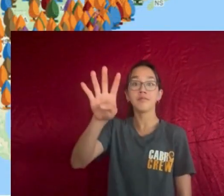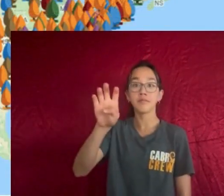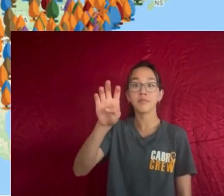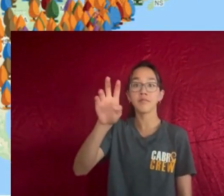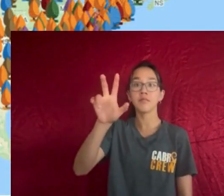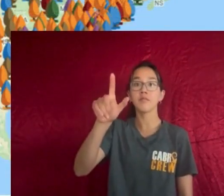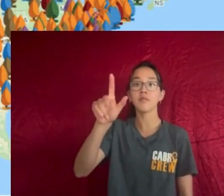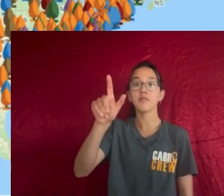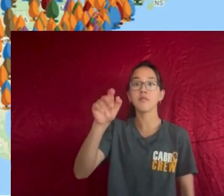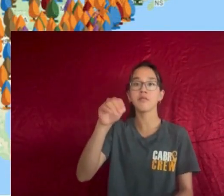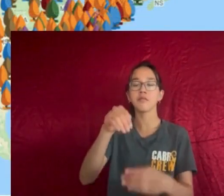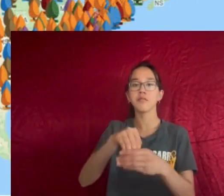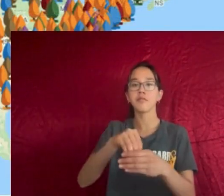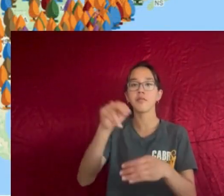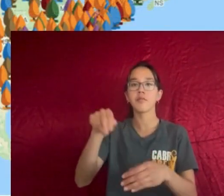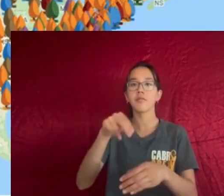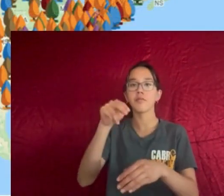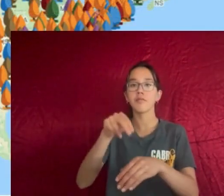There are